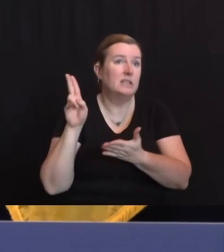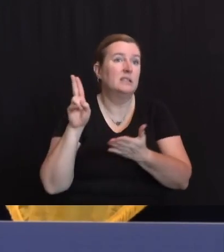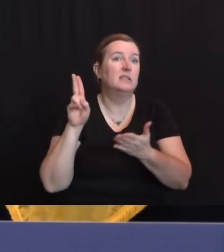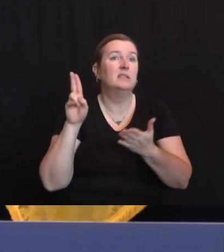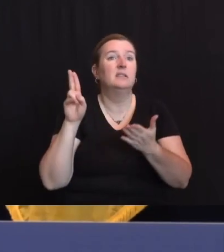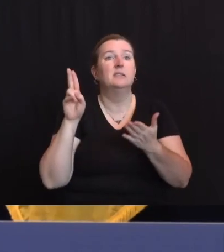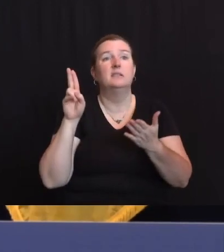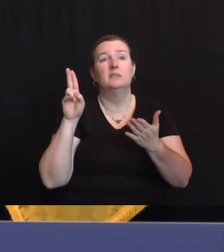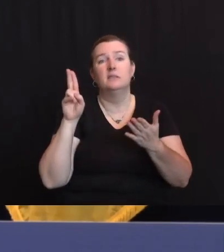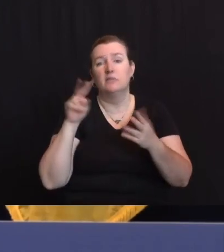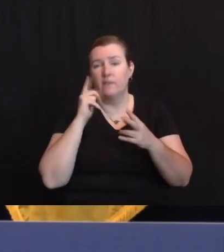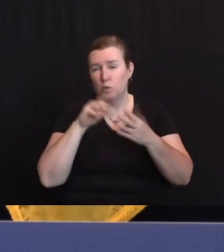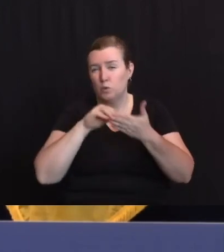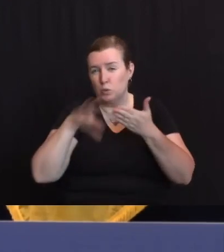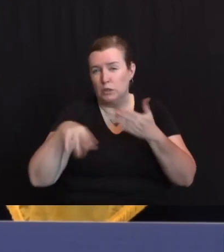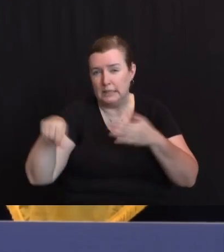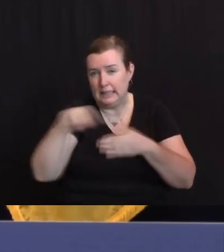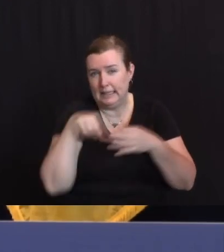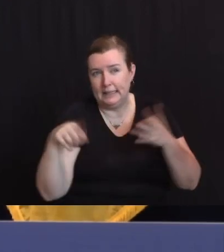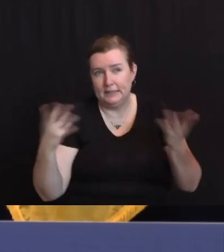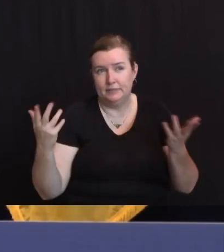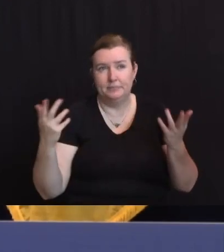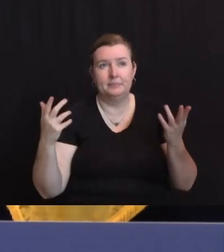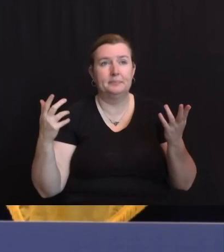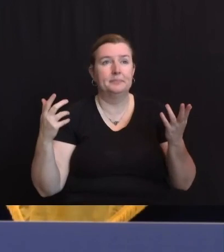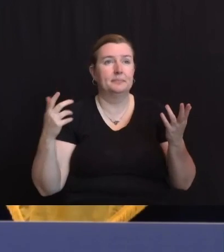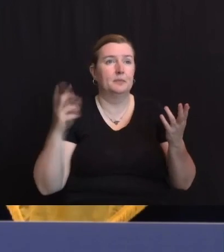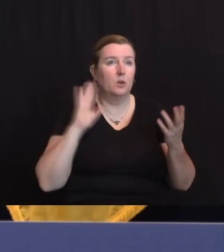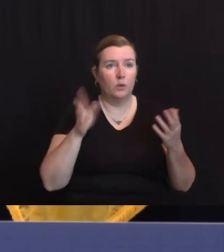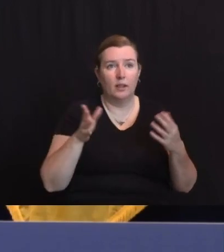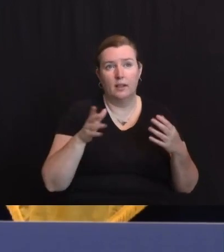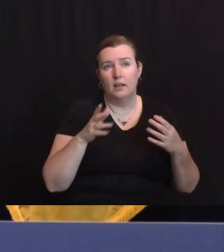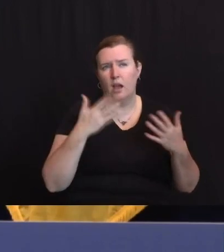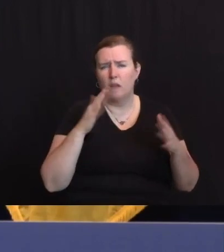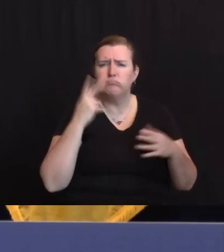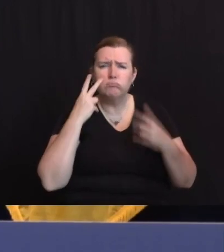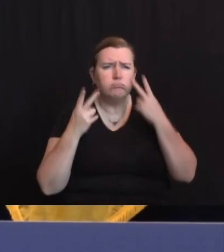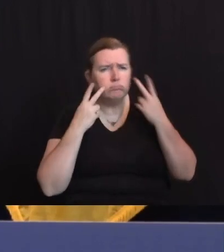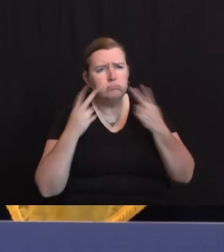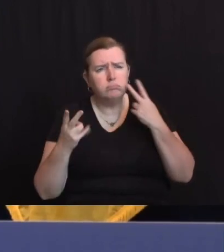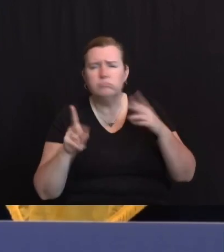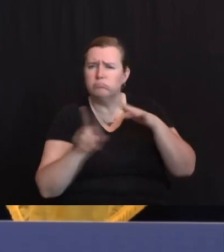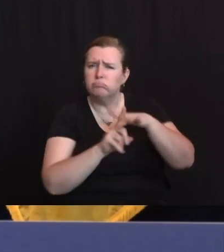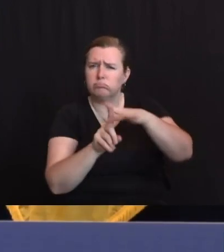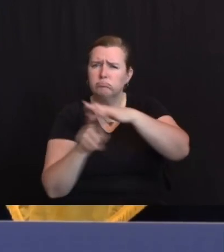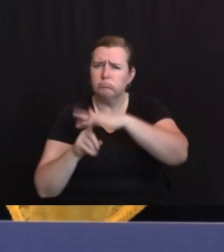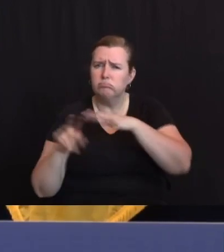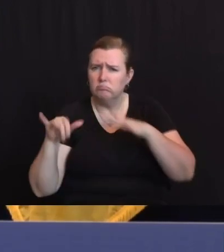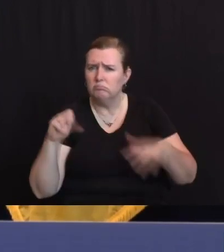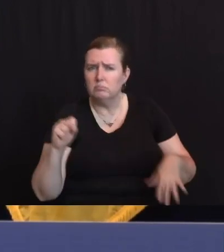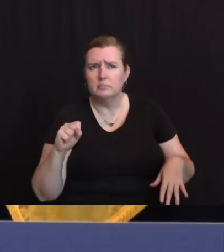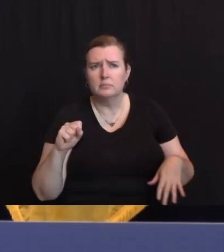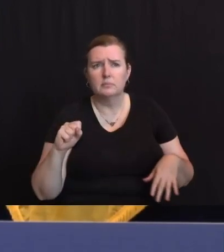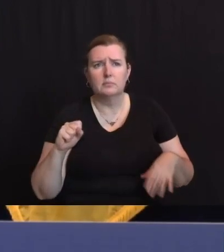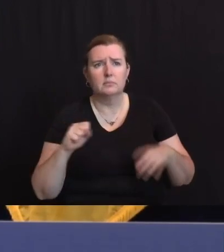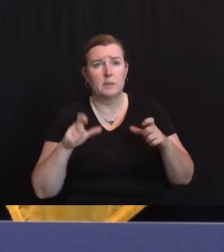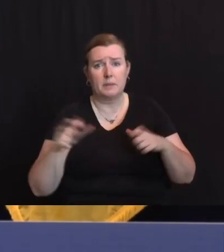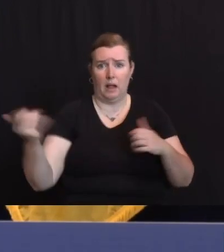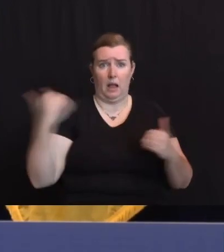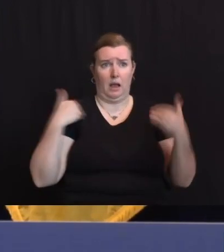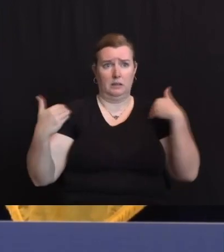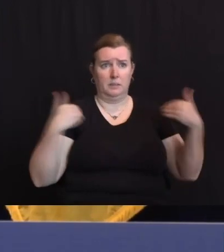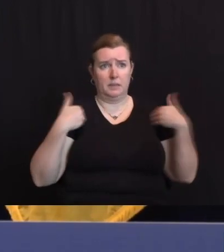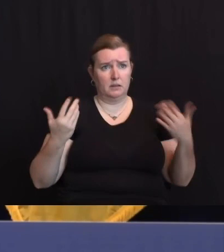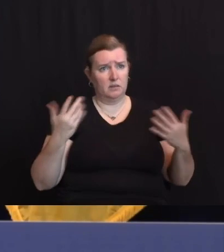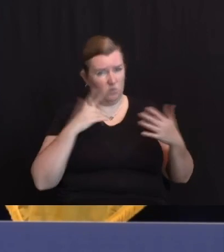going to have here, there, and we've seen that already. As I said, when I mentioned it, Dustin asked the question earlier, is the system working? It's working in this, what